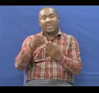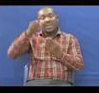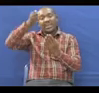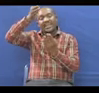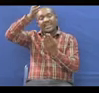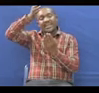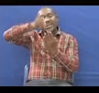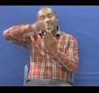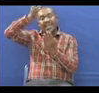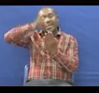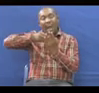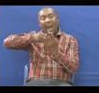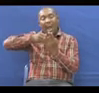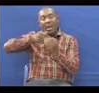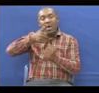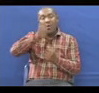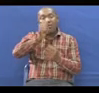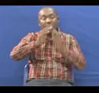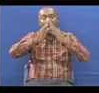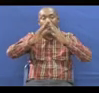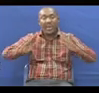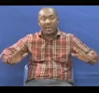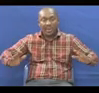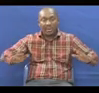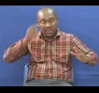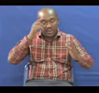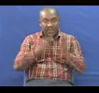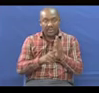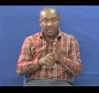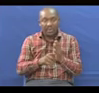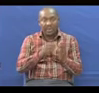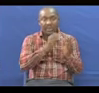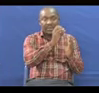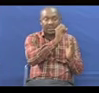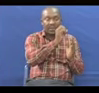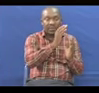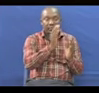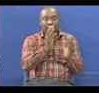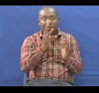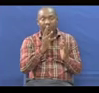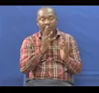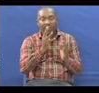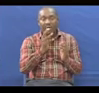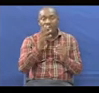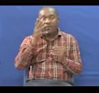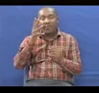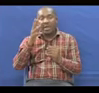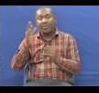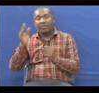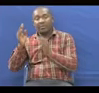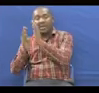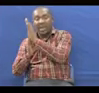of your pyramid. For example, it can be 0 to 4, 5 to 9, then 10